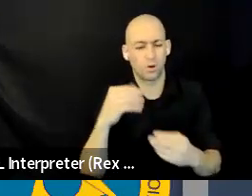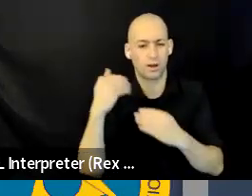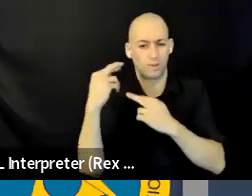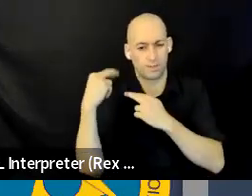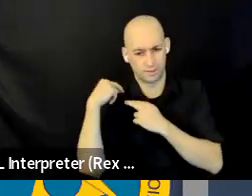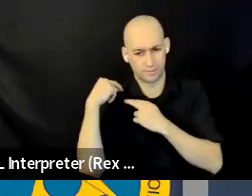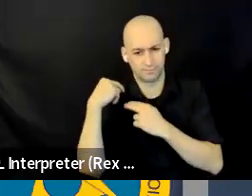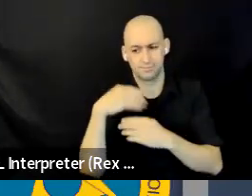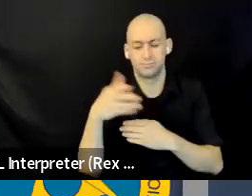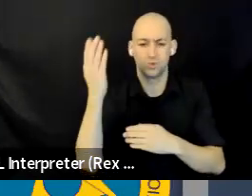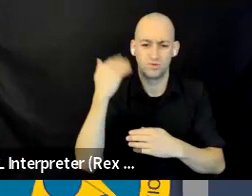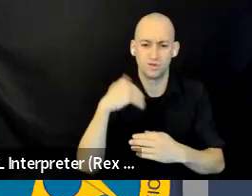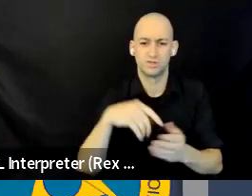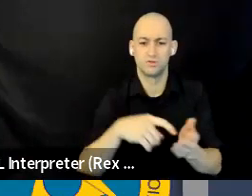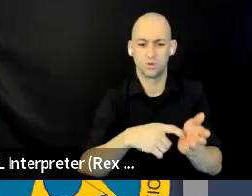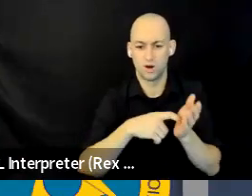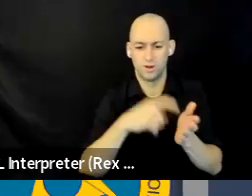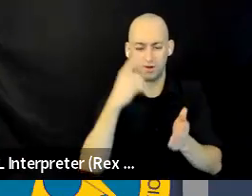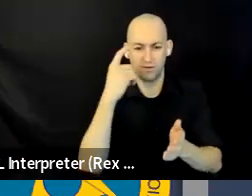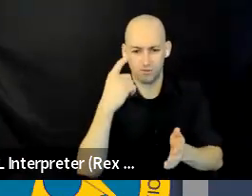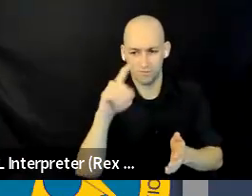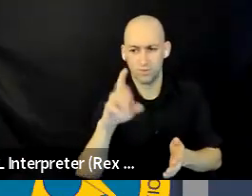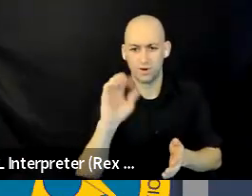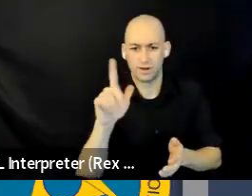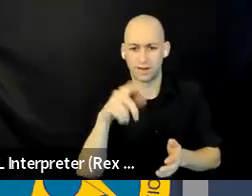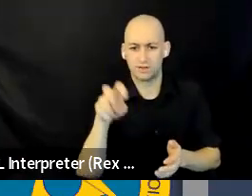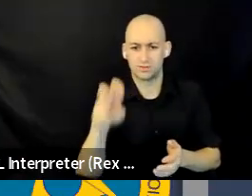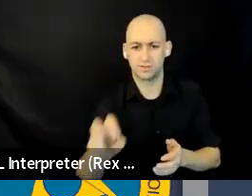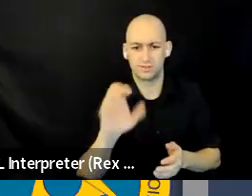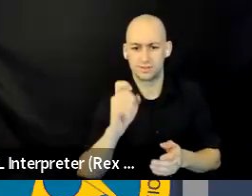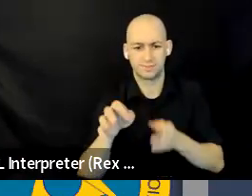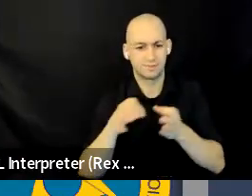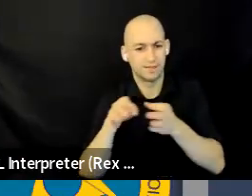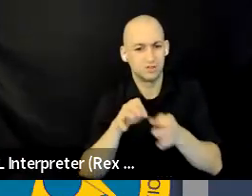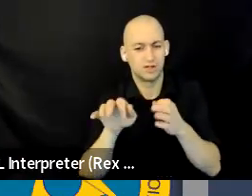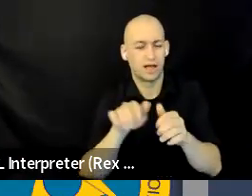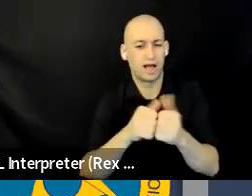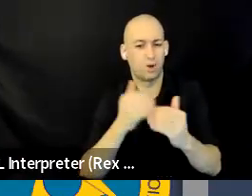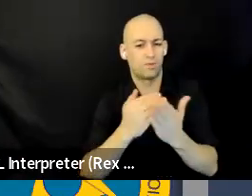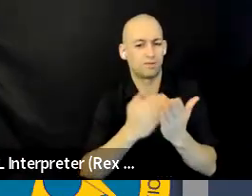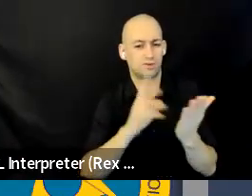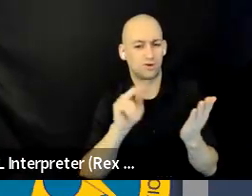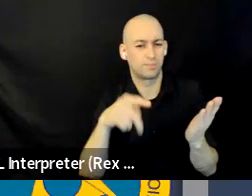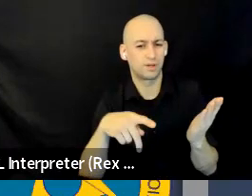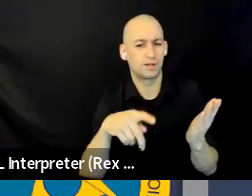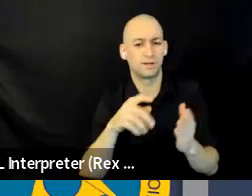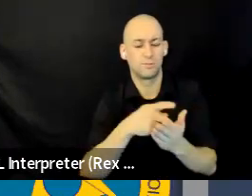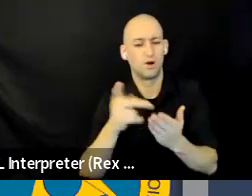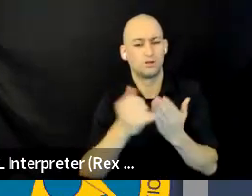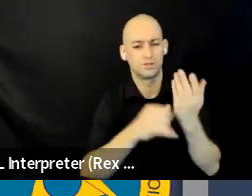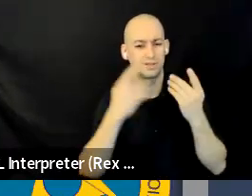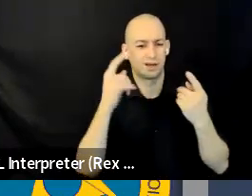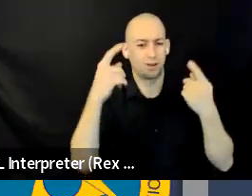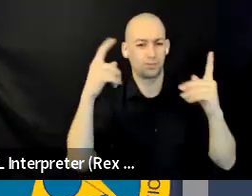contained a requirement for MPOs to provide Caltrans with an explanation of how the list of RTP projects will accomplish various state and